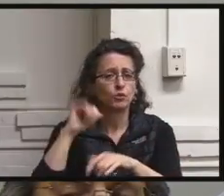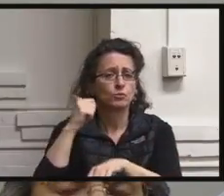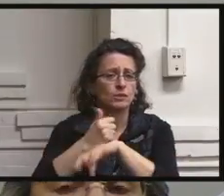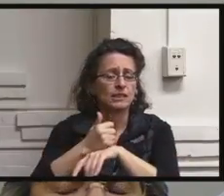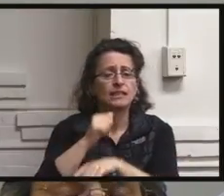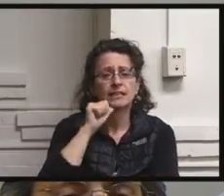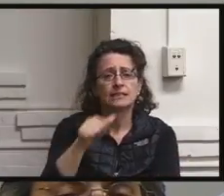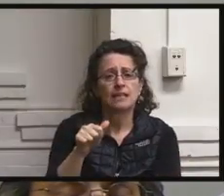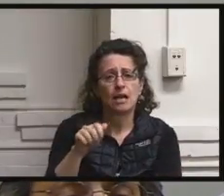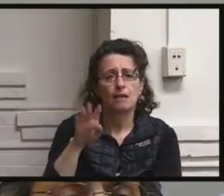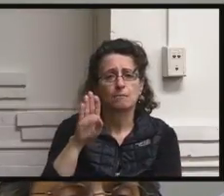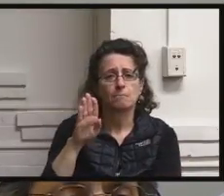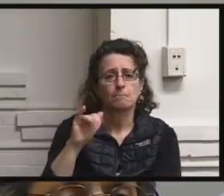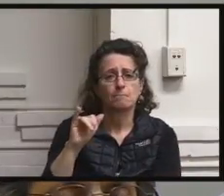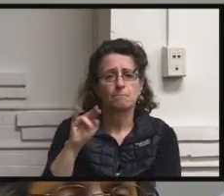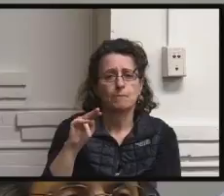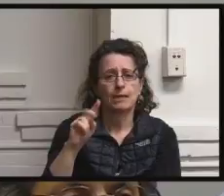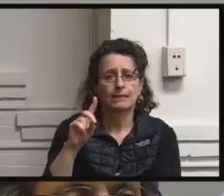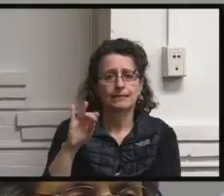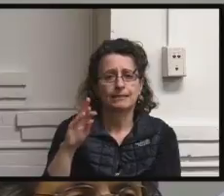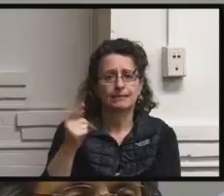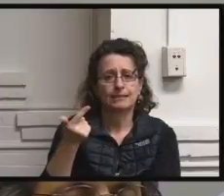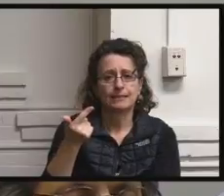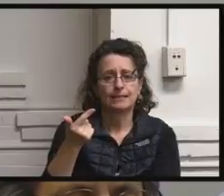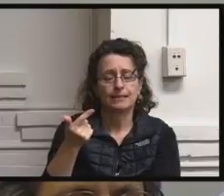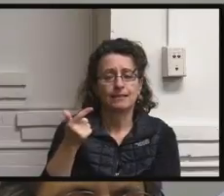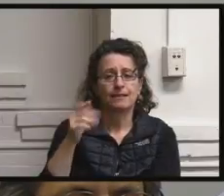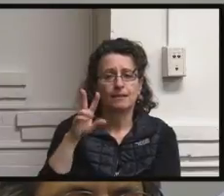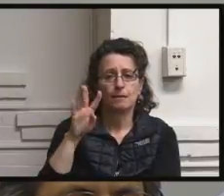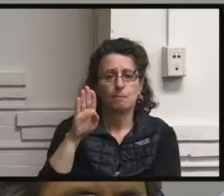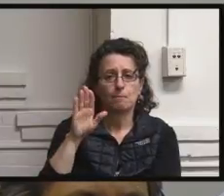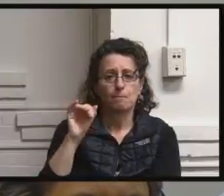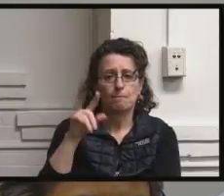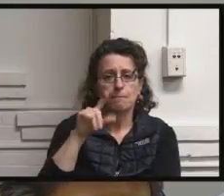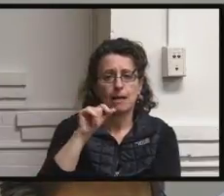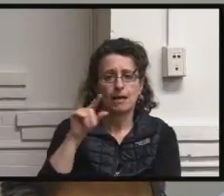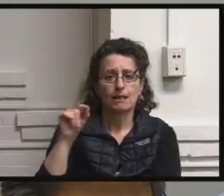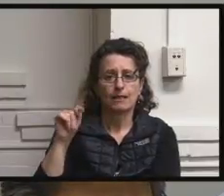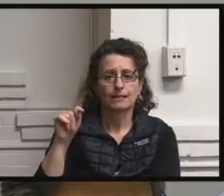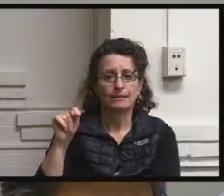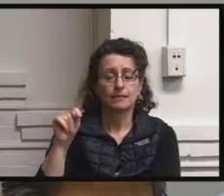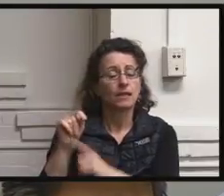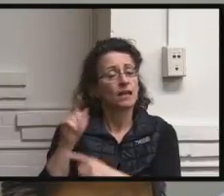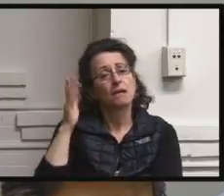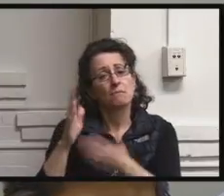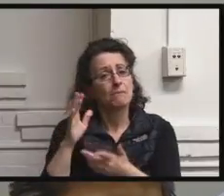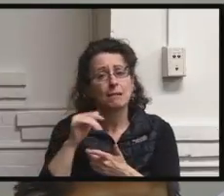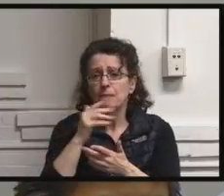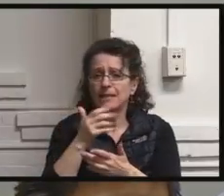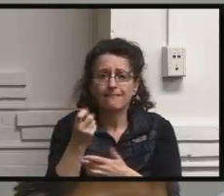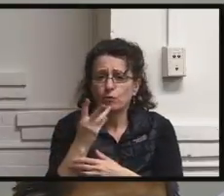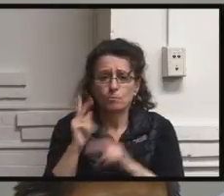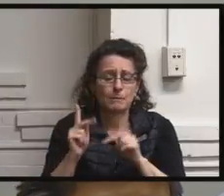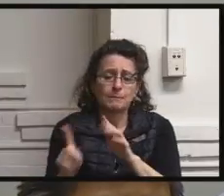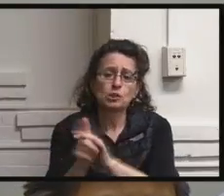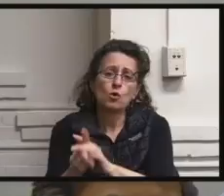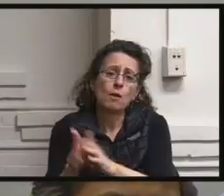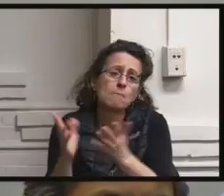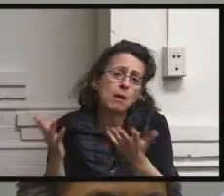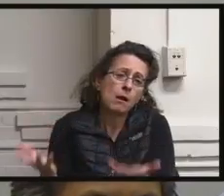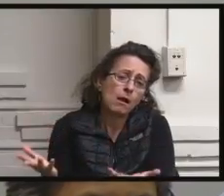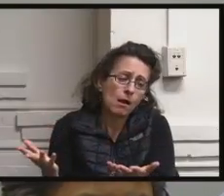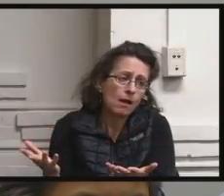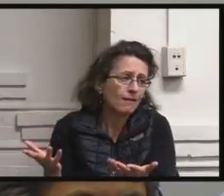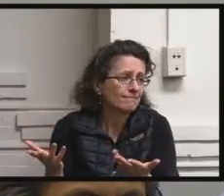get a low voter turnout, and to me, you're back in the position you're sitting in right now with